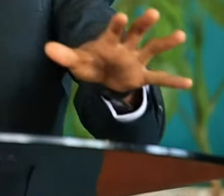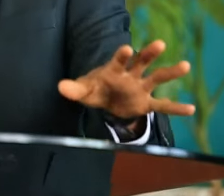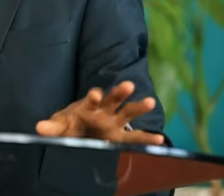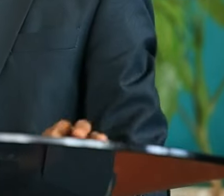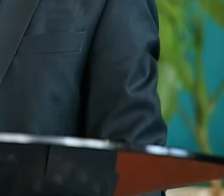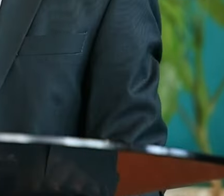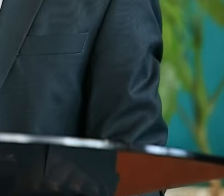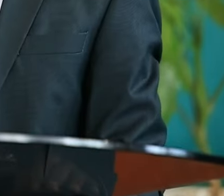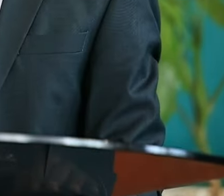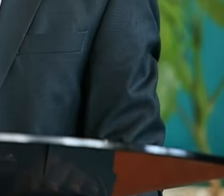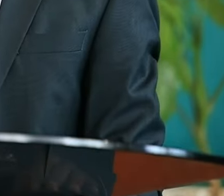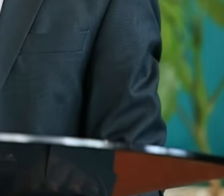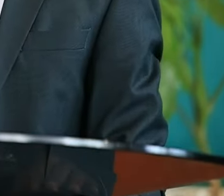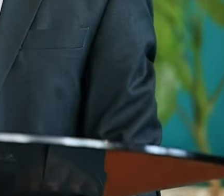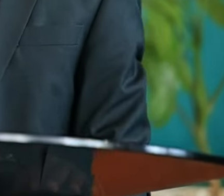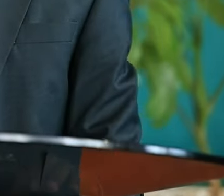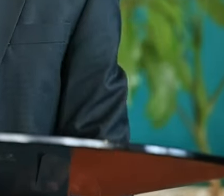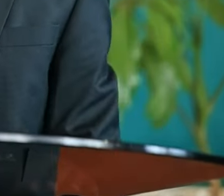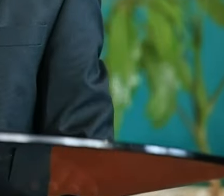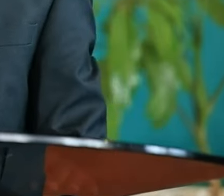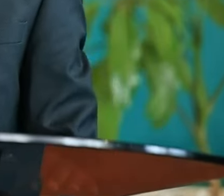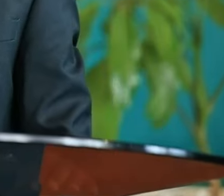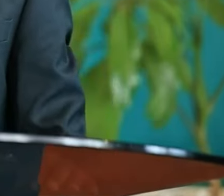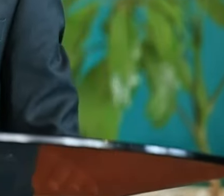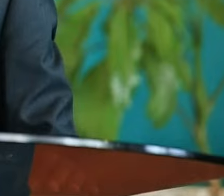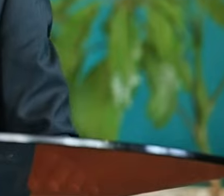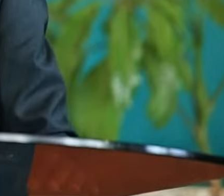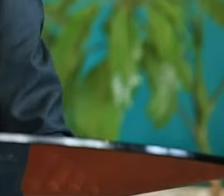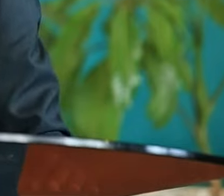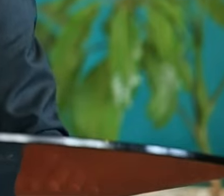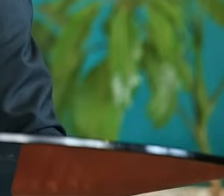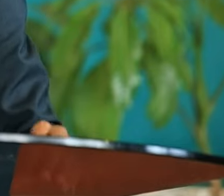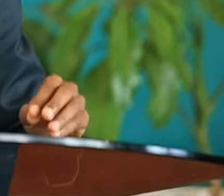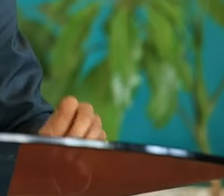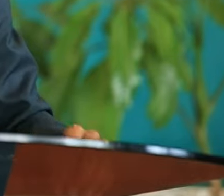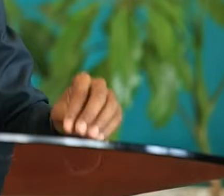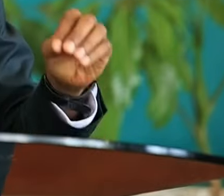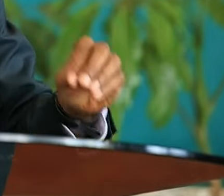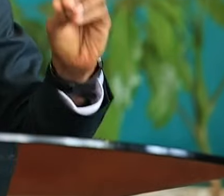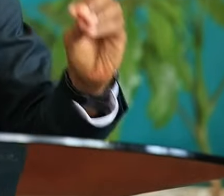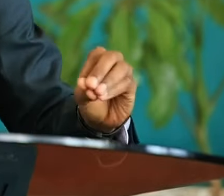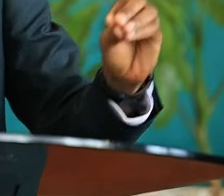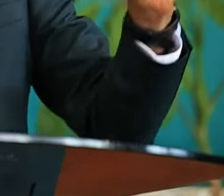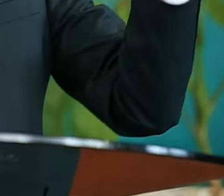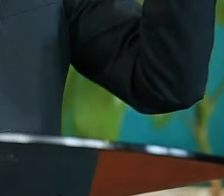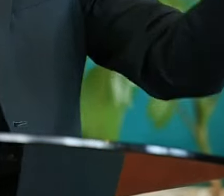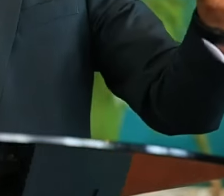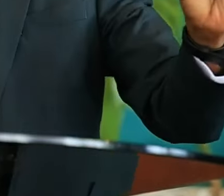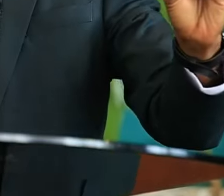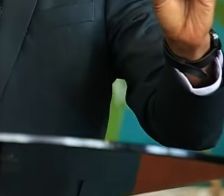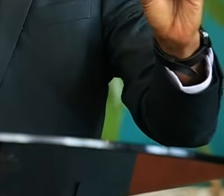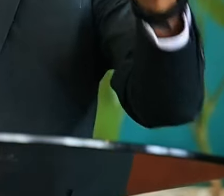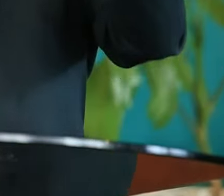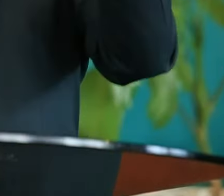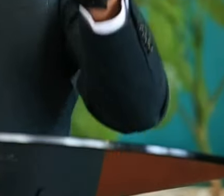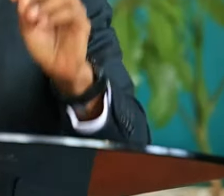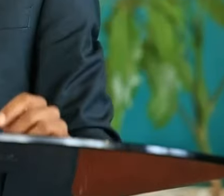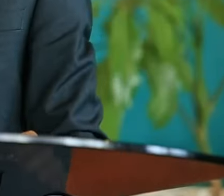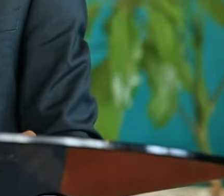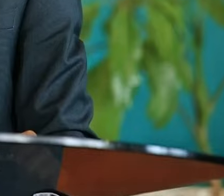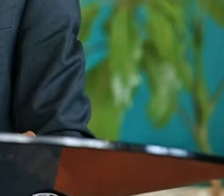how much I have, how much you have, our bodies always will cry